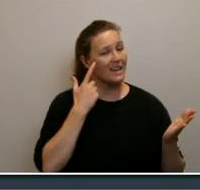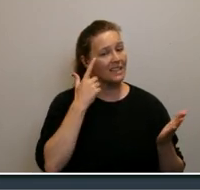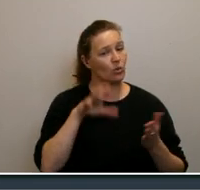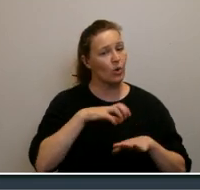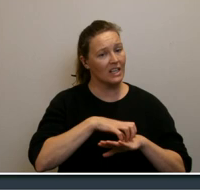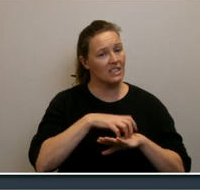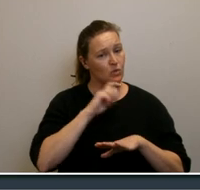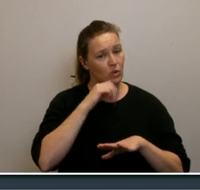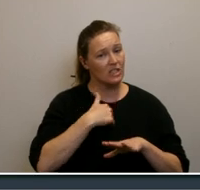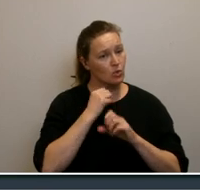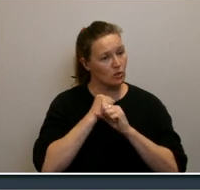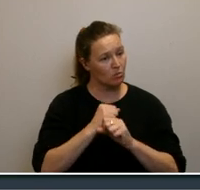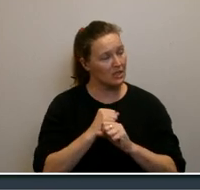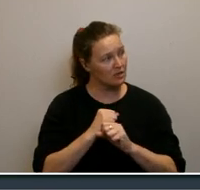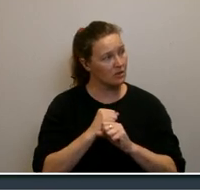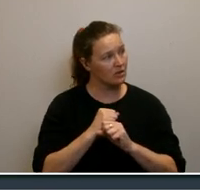to